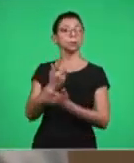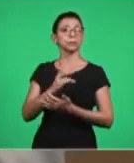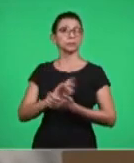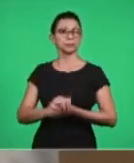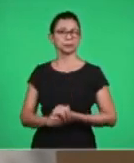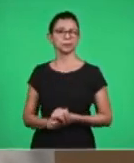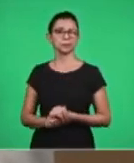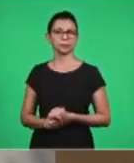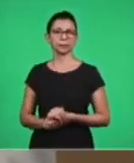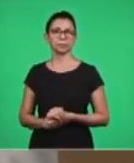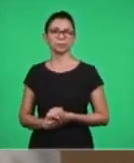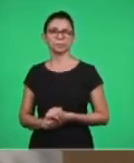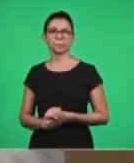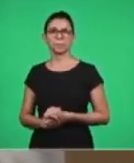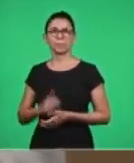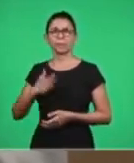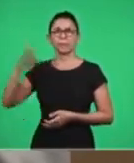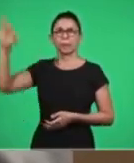chapter